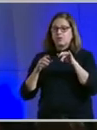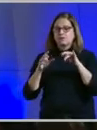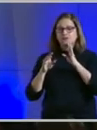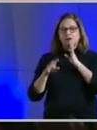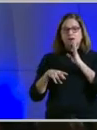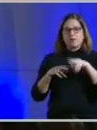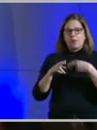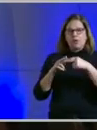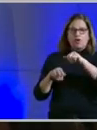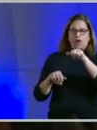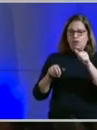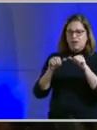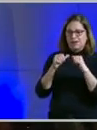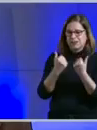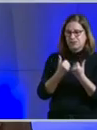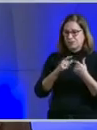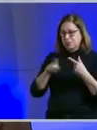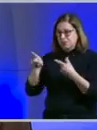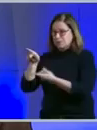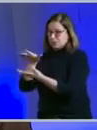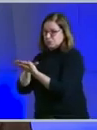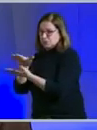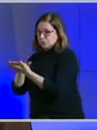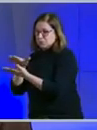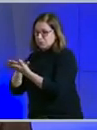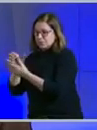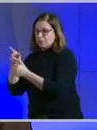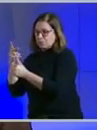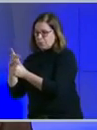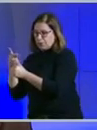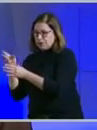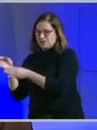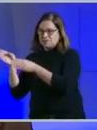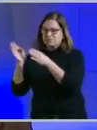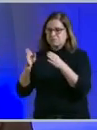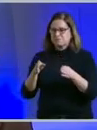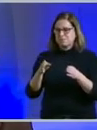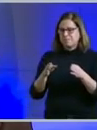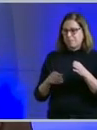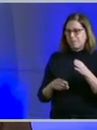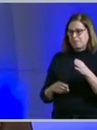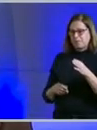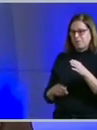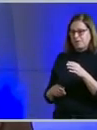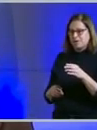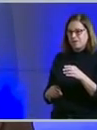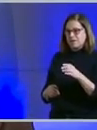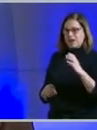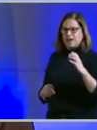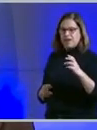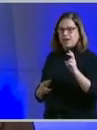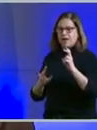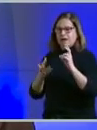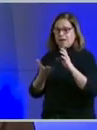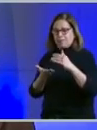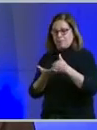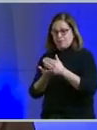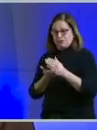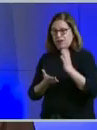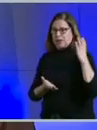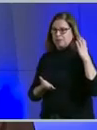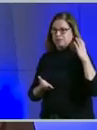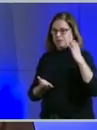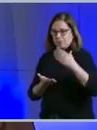it was on developing the capital budget or on selecting